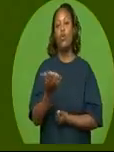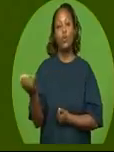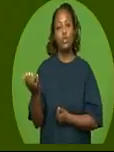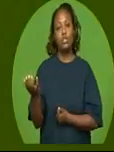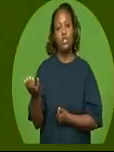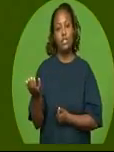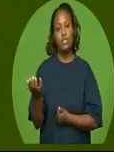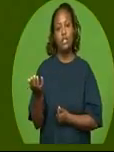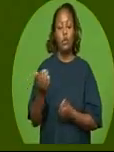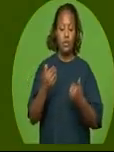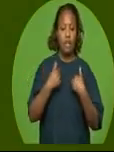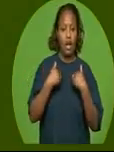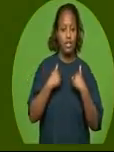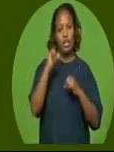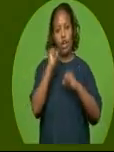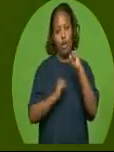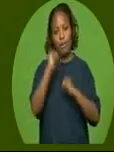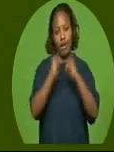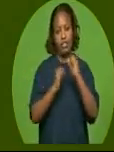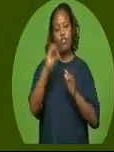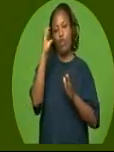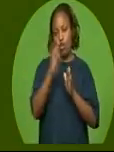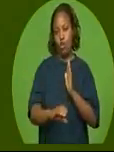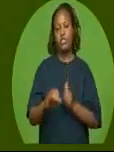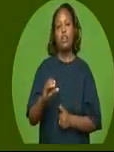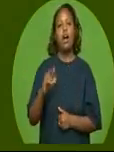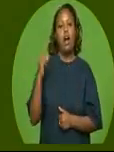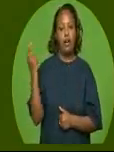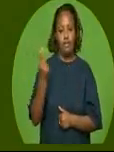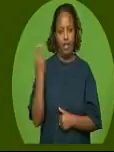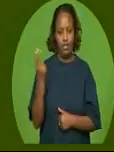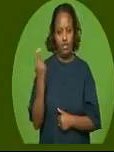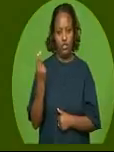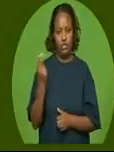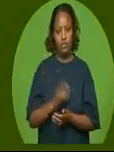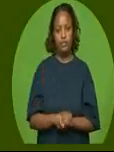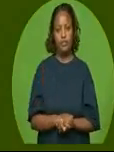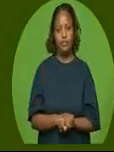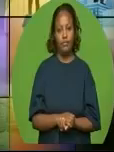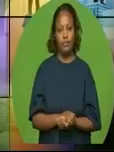of goods where it has comparative cost advantage.